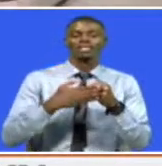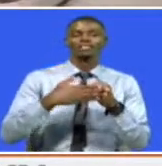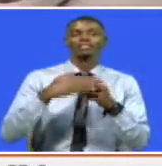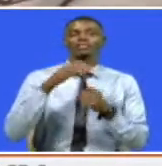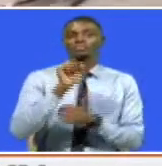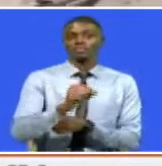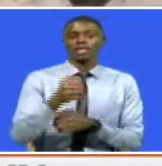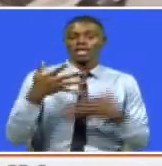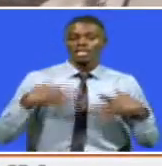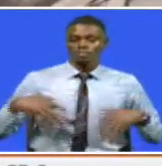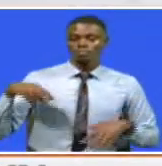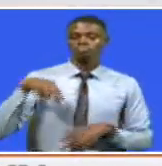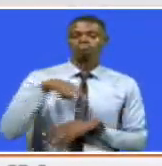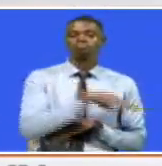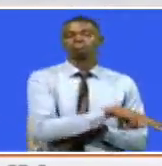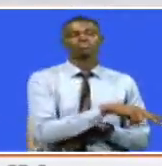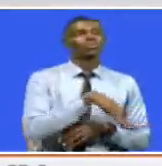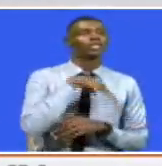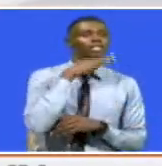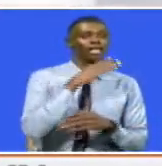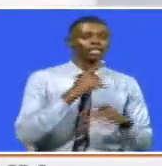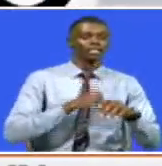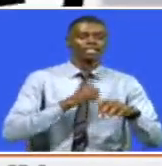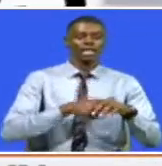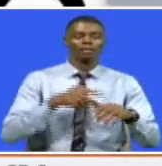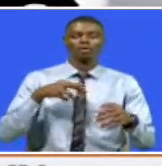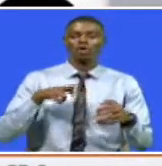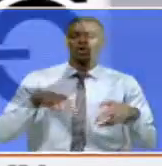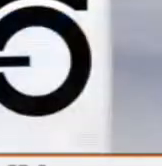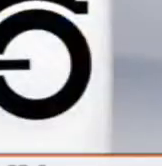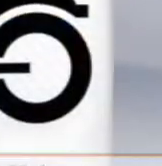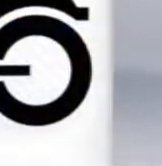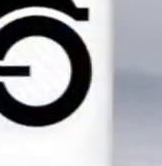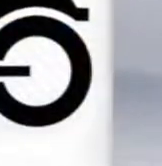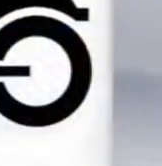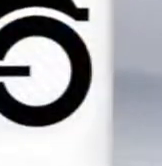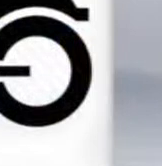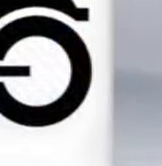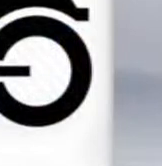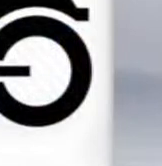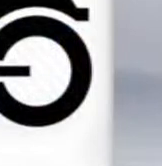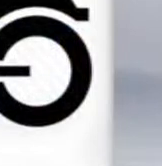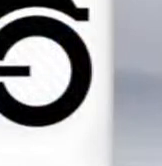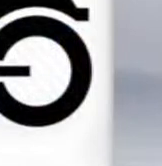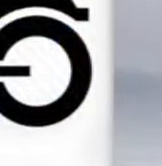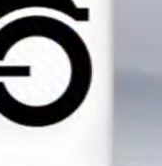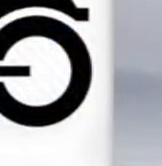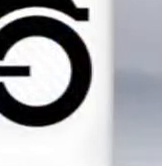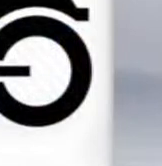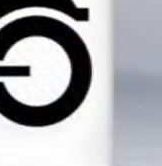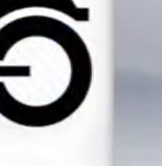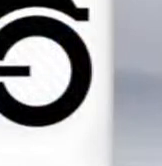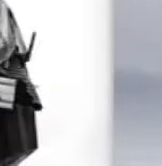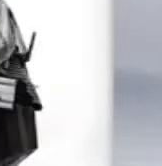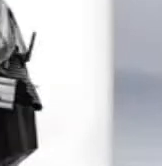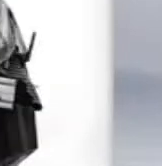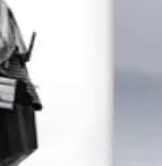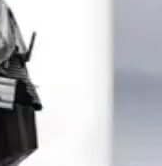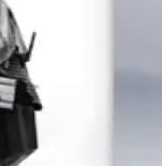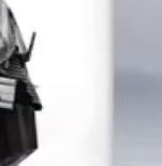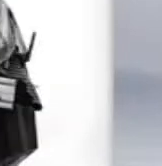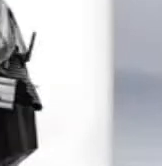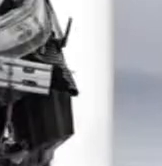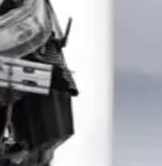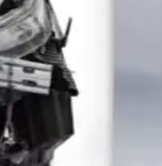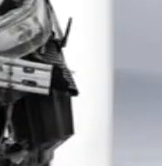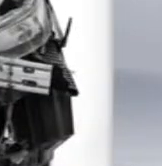1,595, were pedestrians who lost their lives while crossing roads, followed by motorcyclist riders at 1,190,